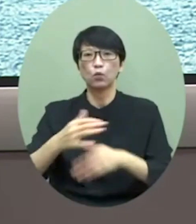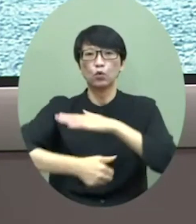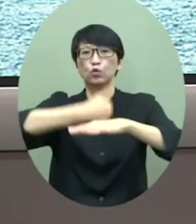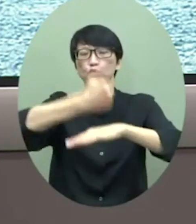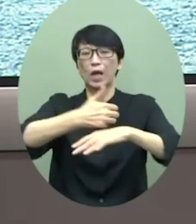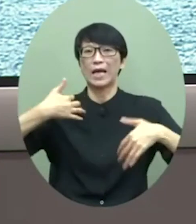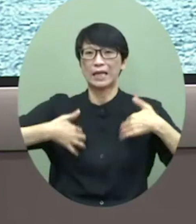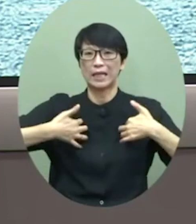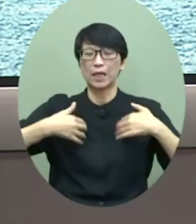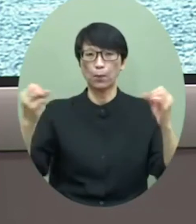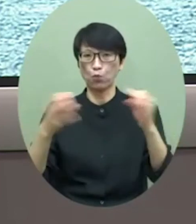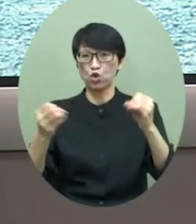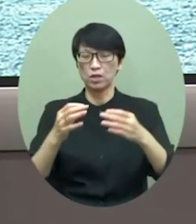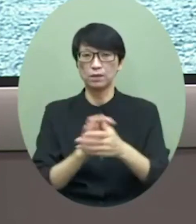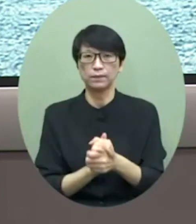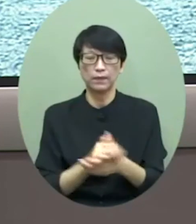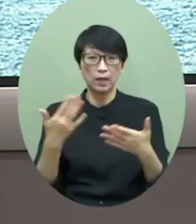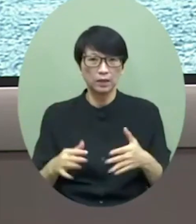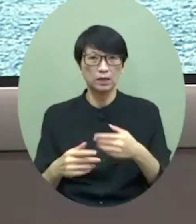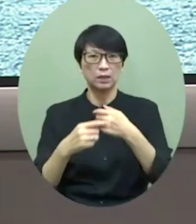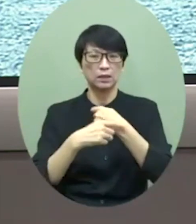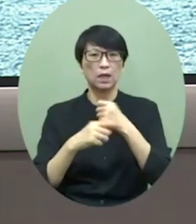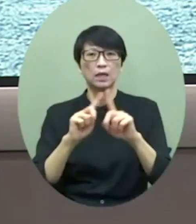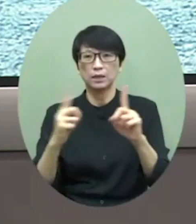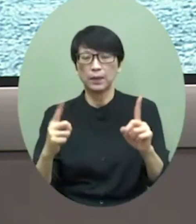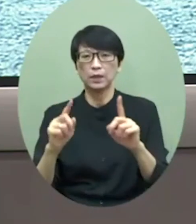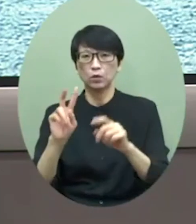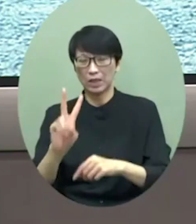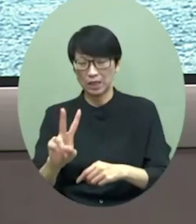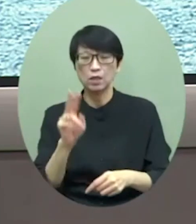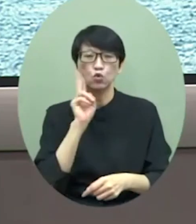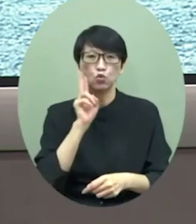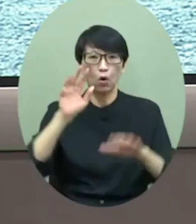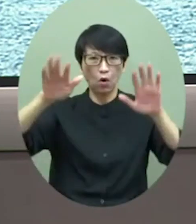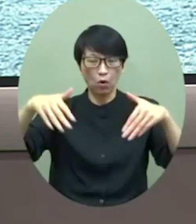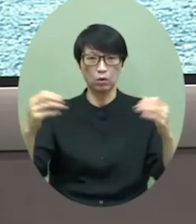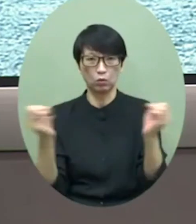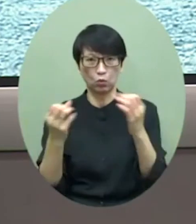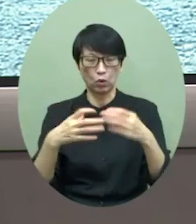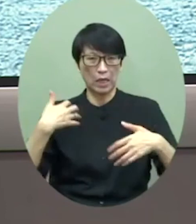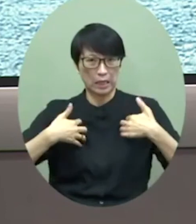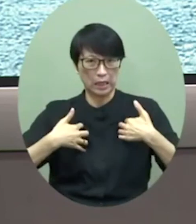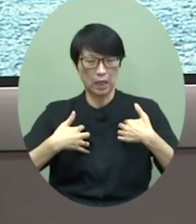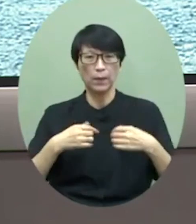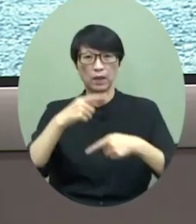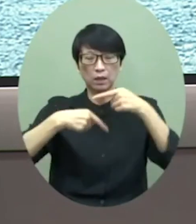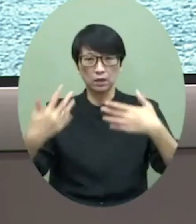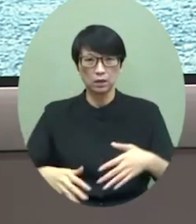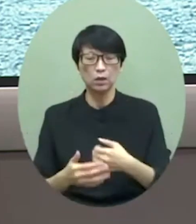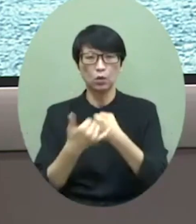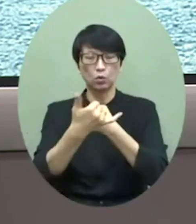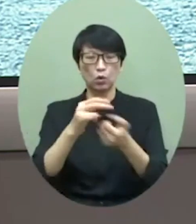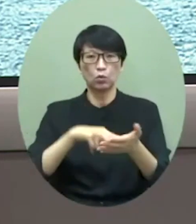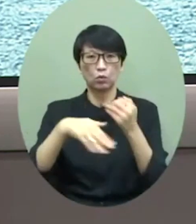that is, I could request the President to convene an emergency session. That's section 11